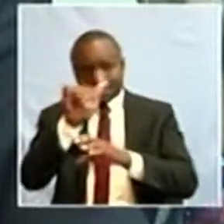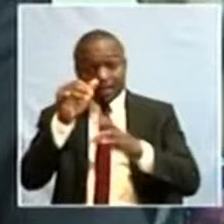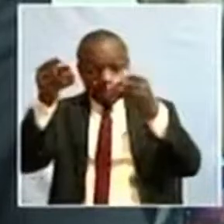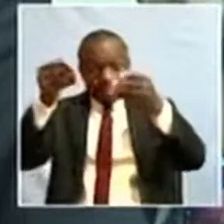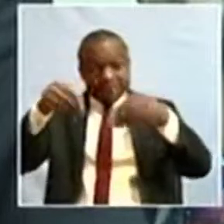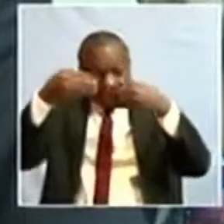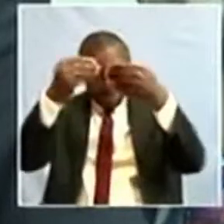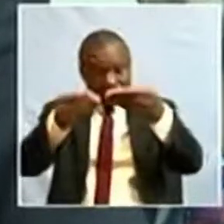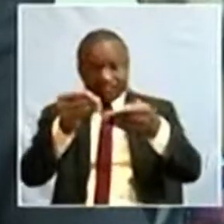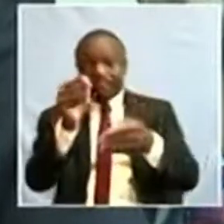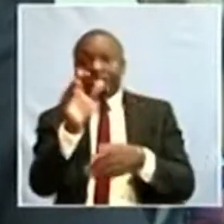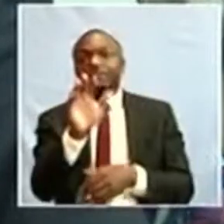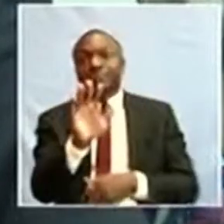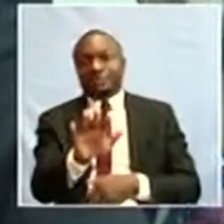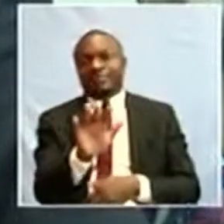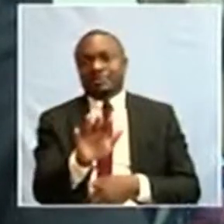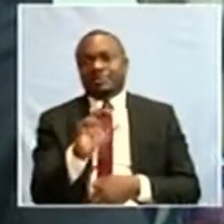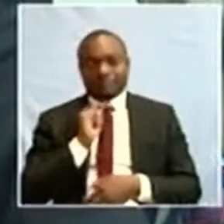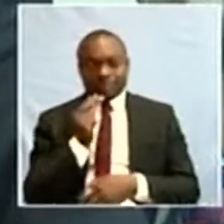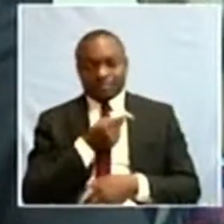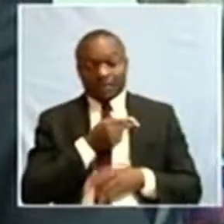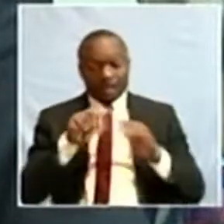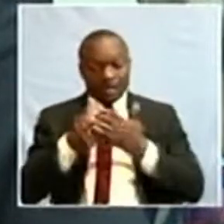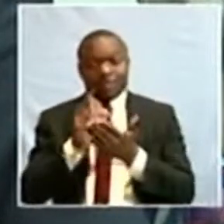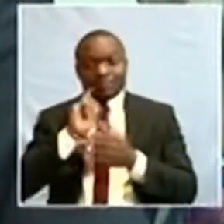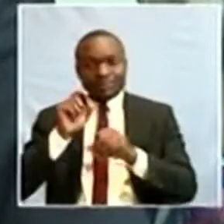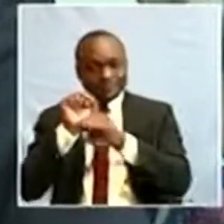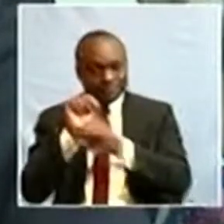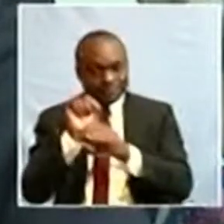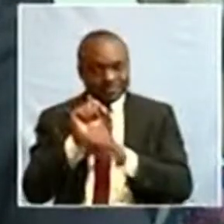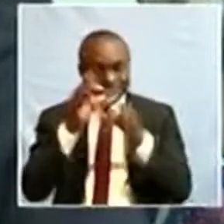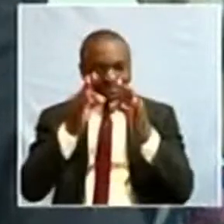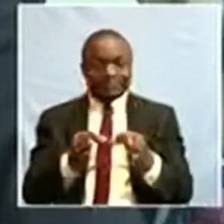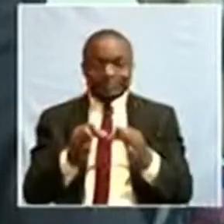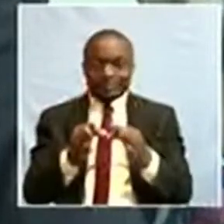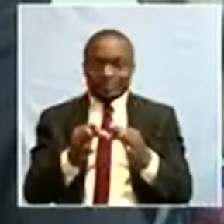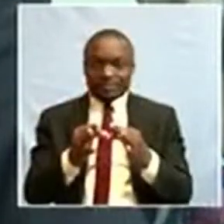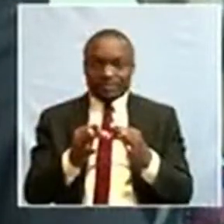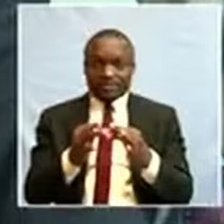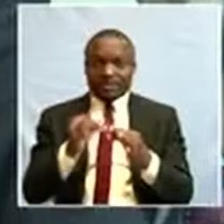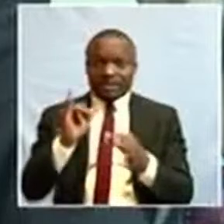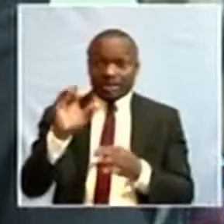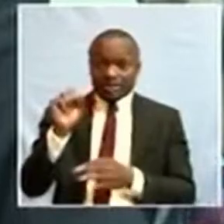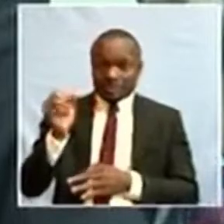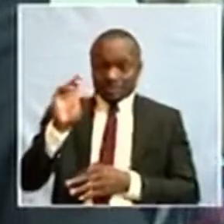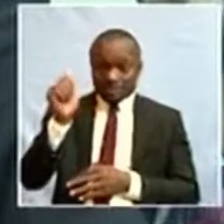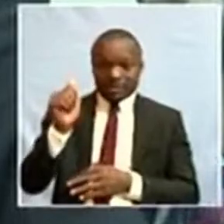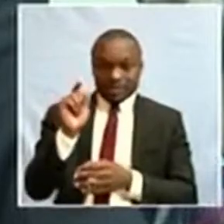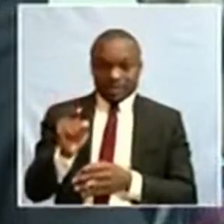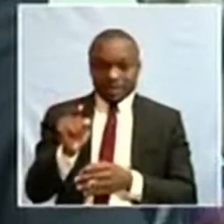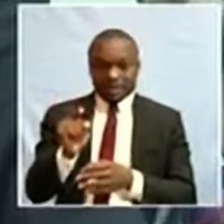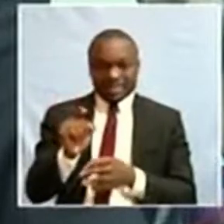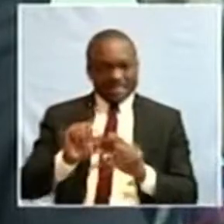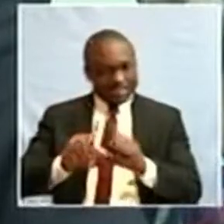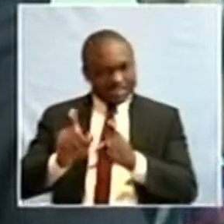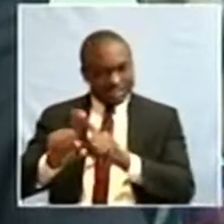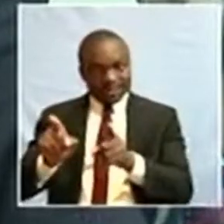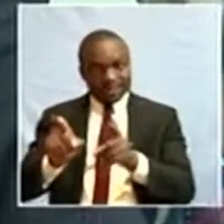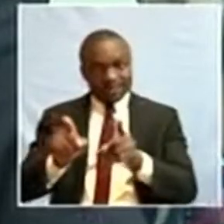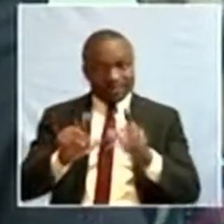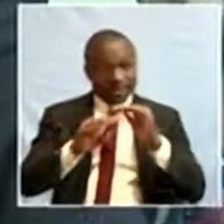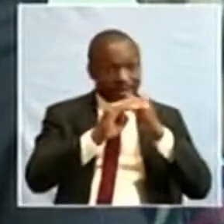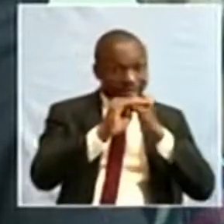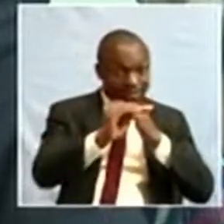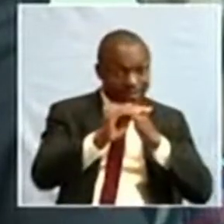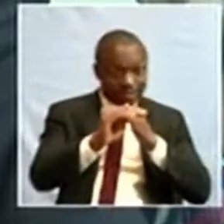us in terms of how we are supposed to do our work. Because when it comes to the ISIs, they are broken down into different levels. There are